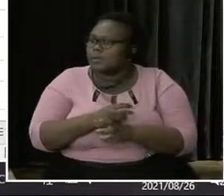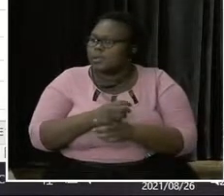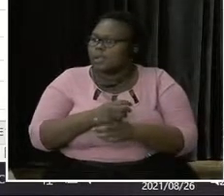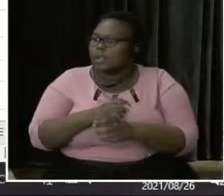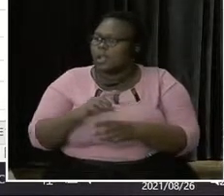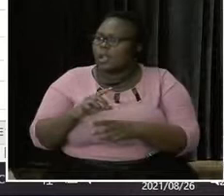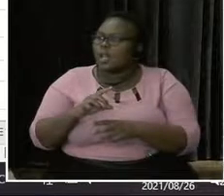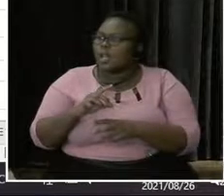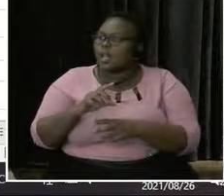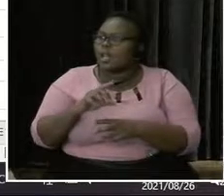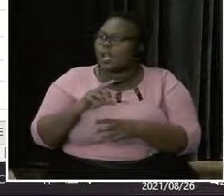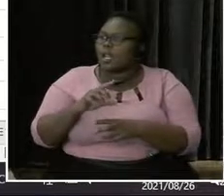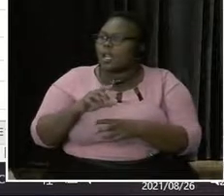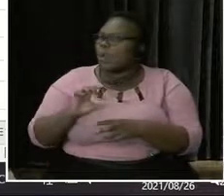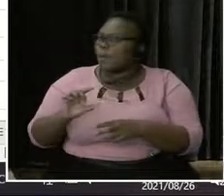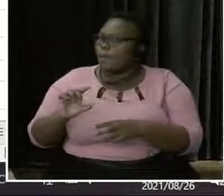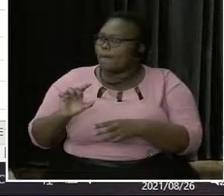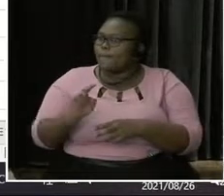Everybody else is for.